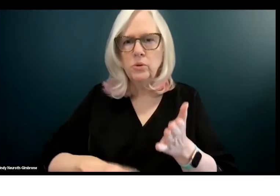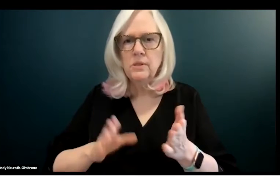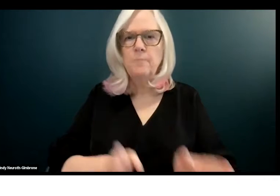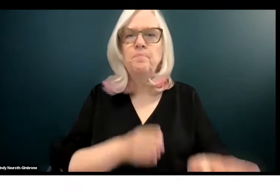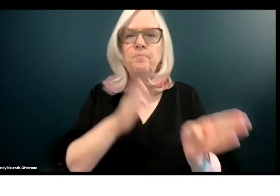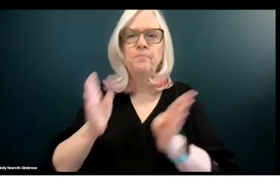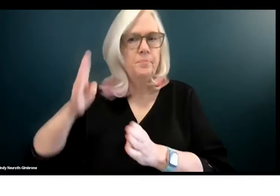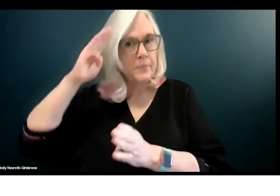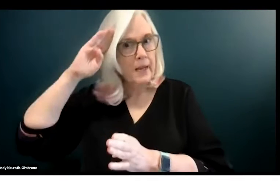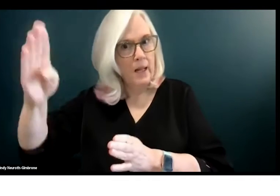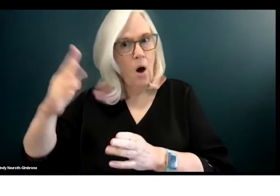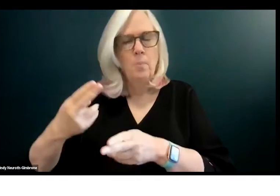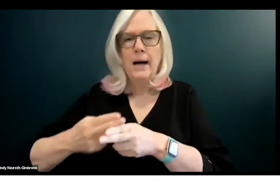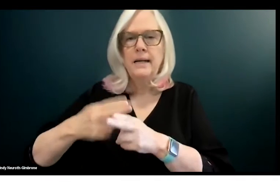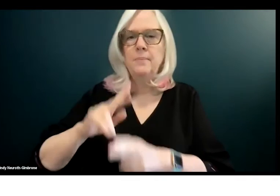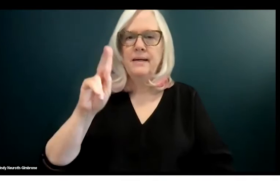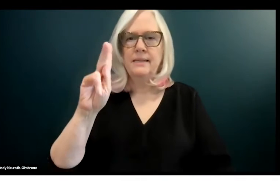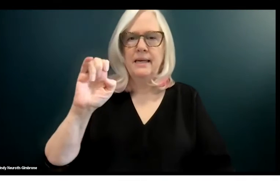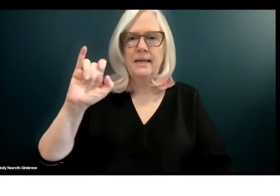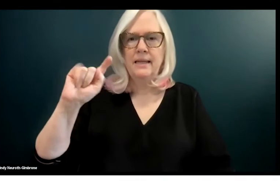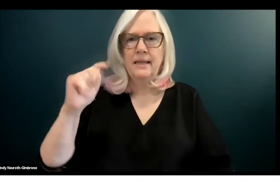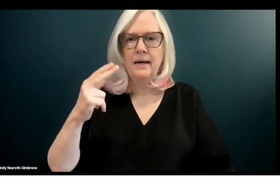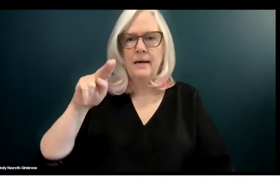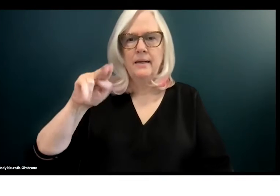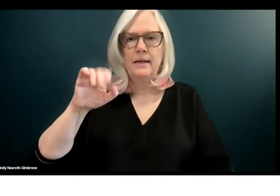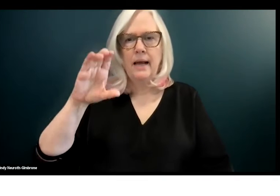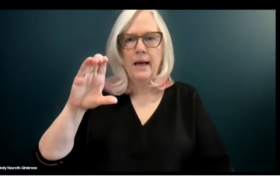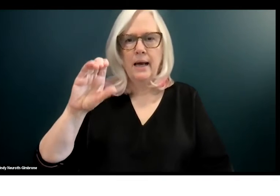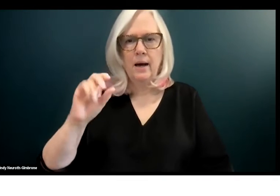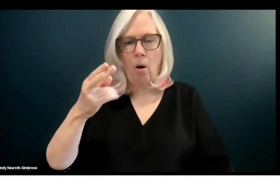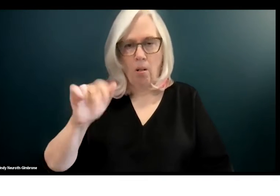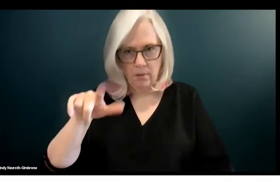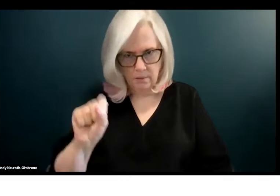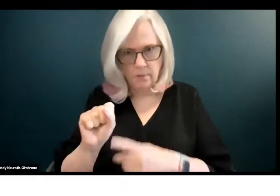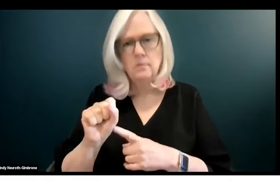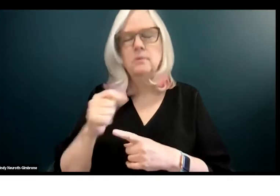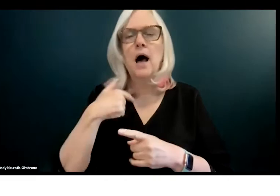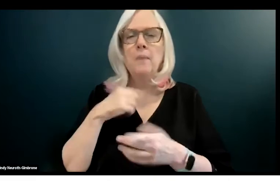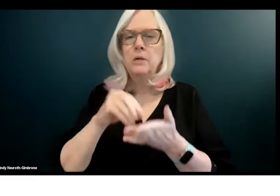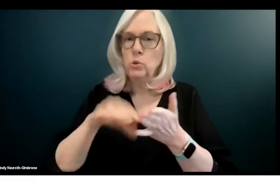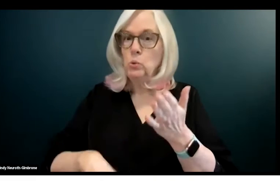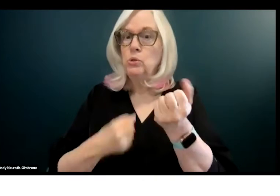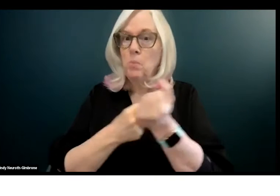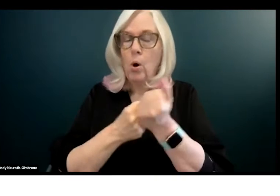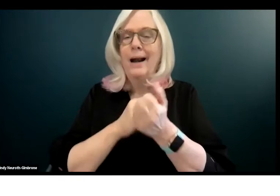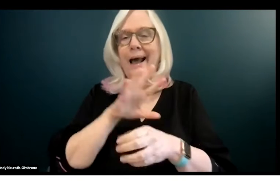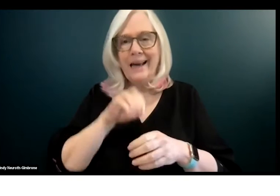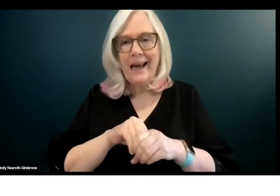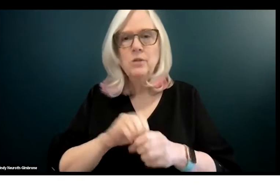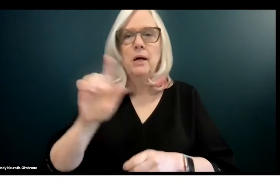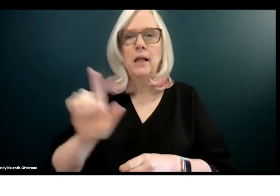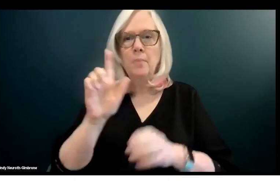Hello, my name is Keith Nichols, and I'm also a student support and engagement librarian at the University of Buffalo. I